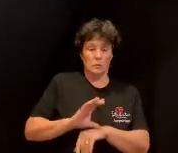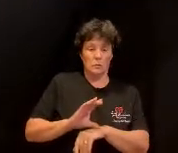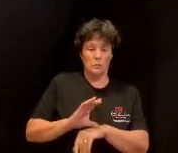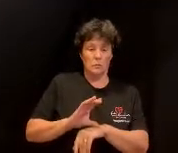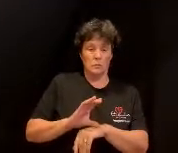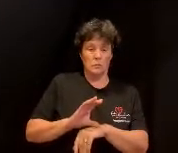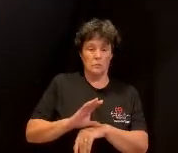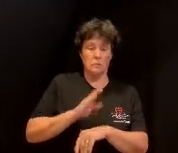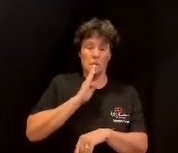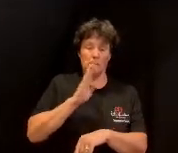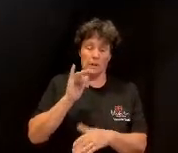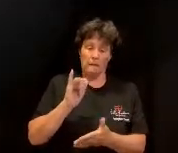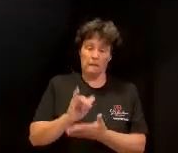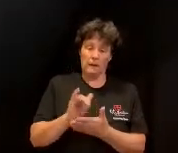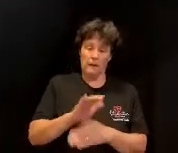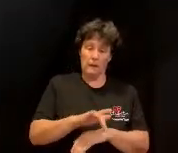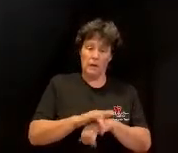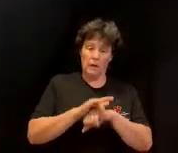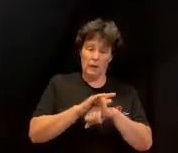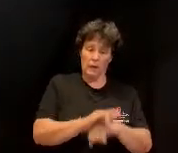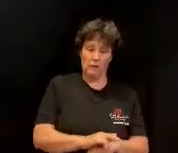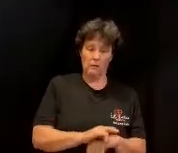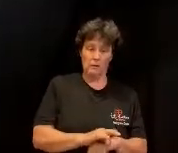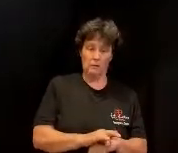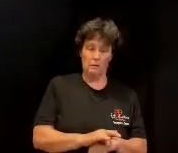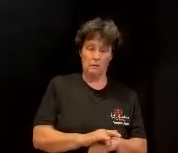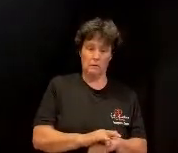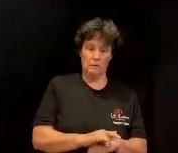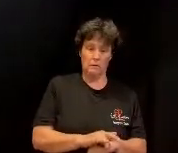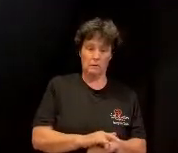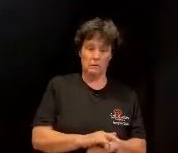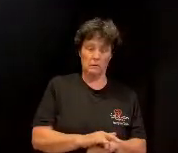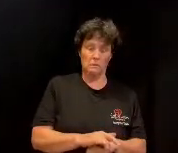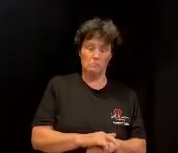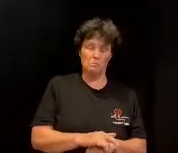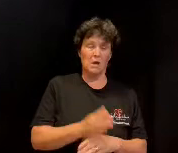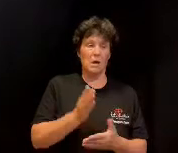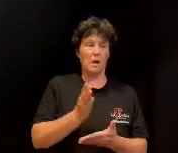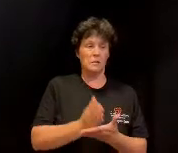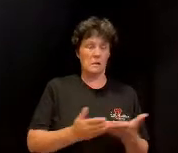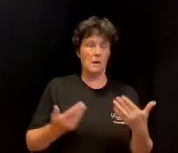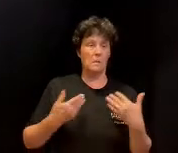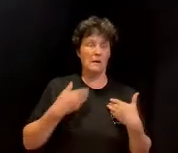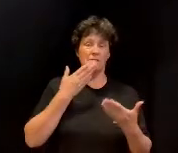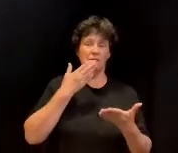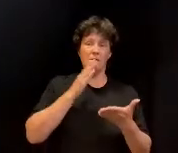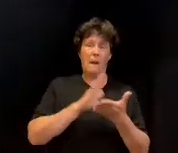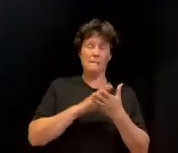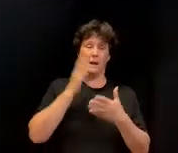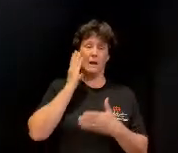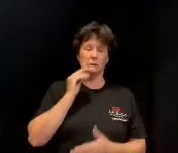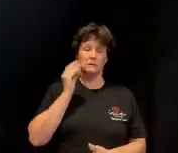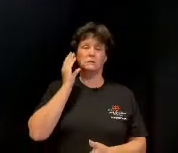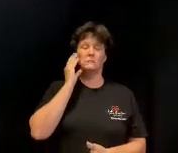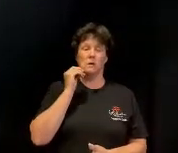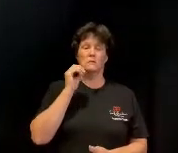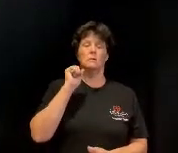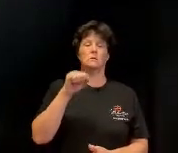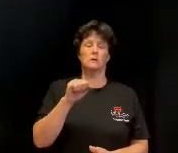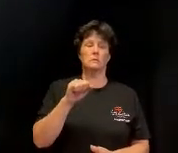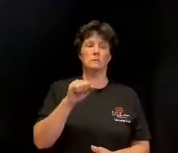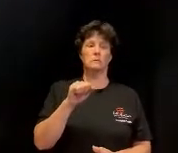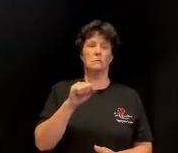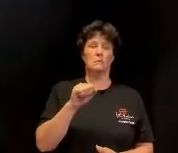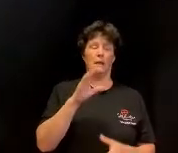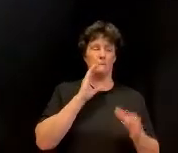Are you guys with me here? And man, people have bad experiences, and I hate this, but I hear this all the time. I really just had a